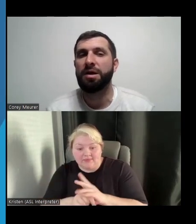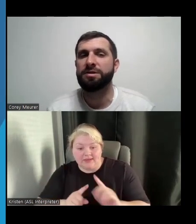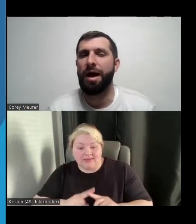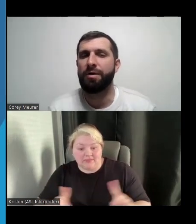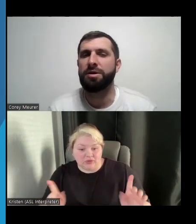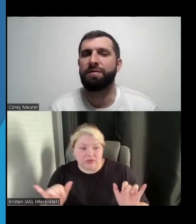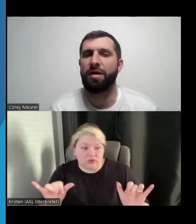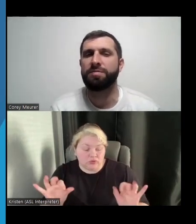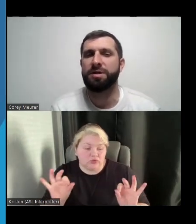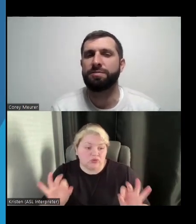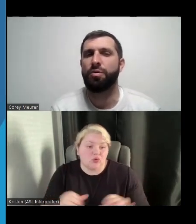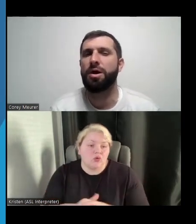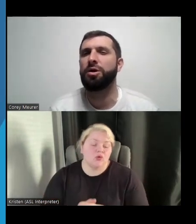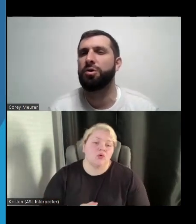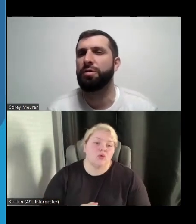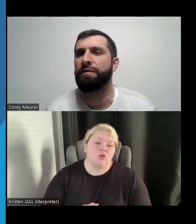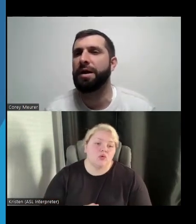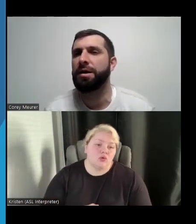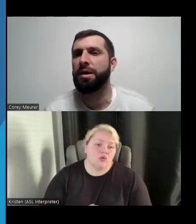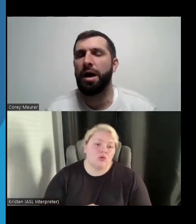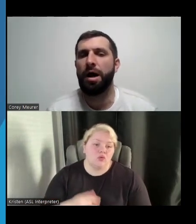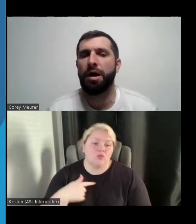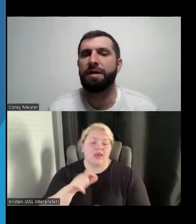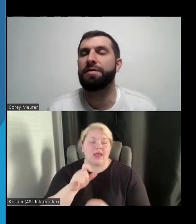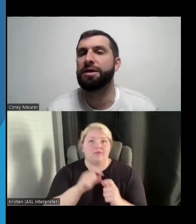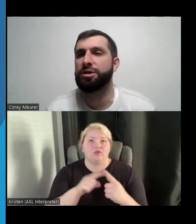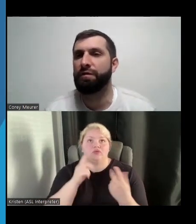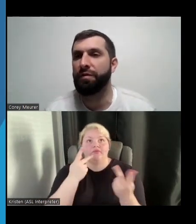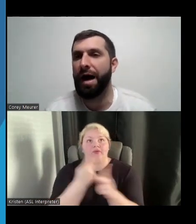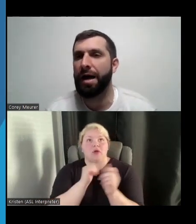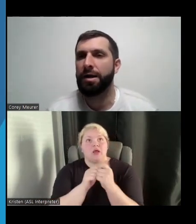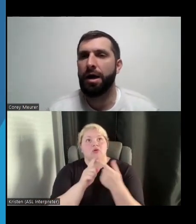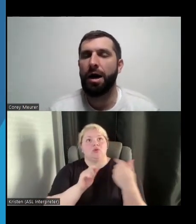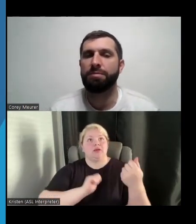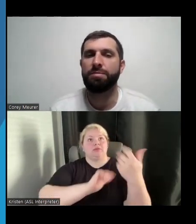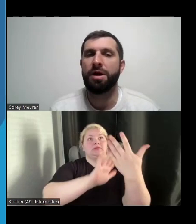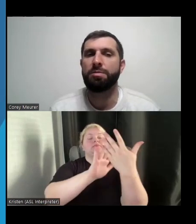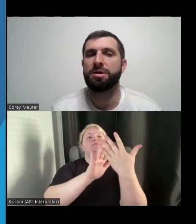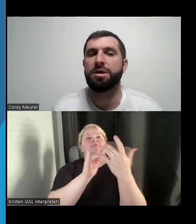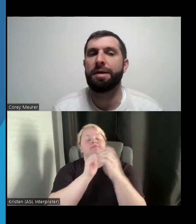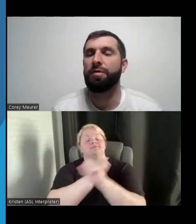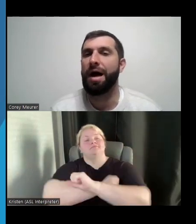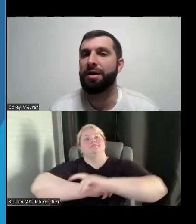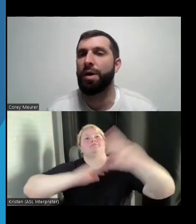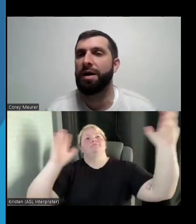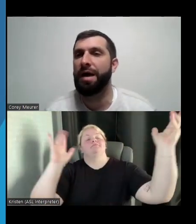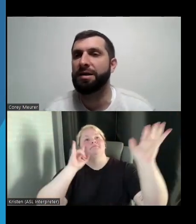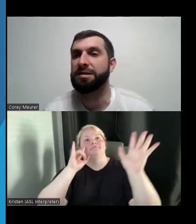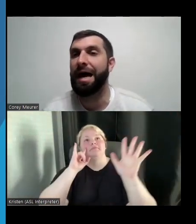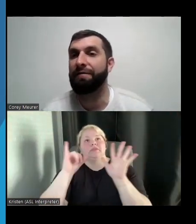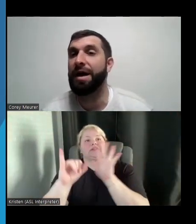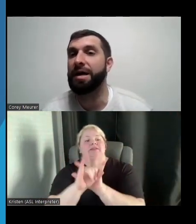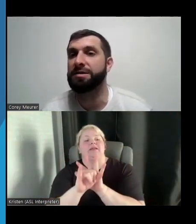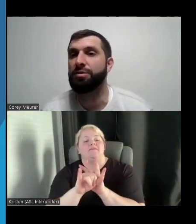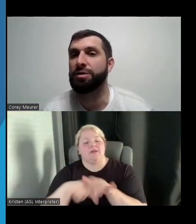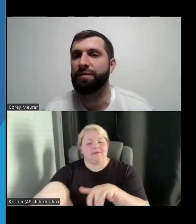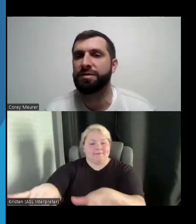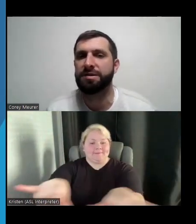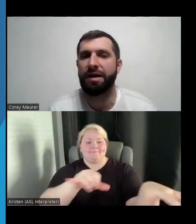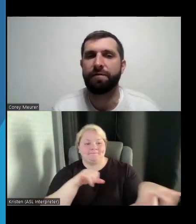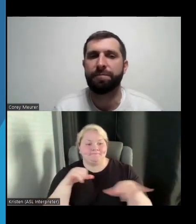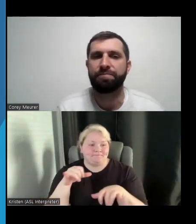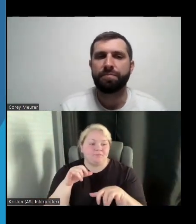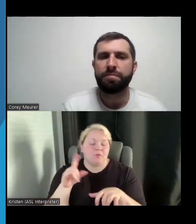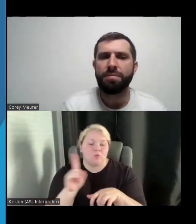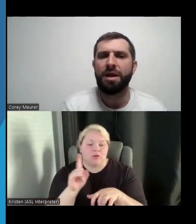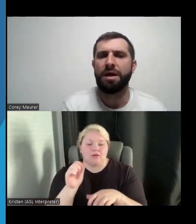differently. So how do we develop some sort of unified definition for that, to be able to label that in a way that staff and students feel